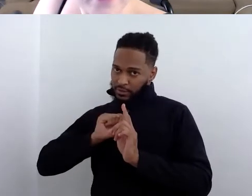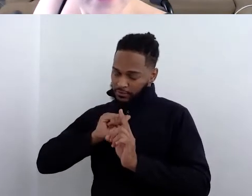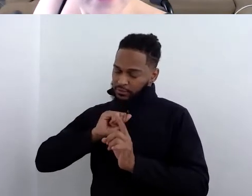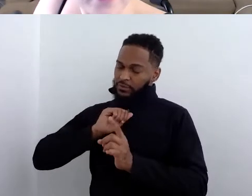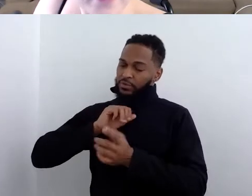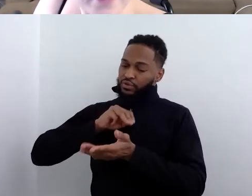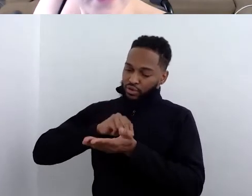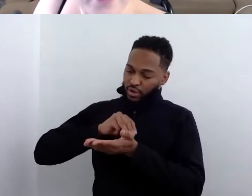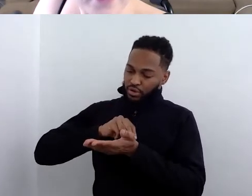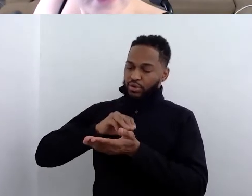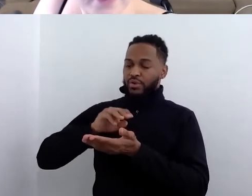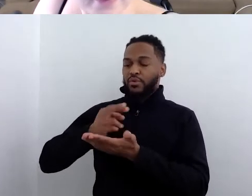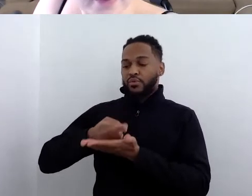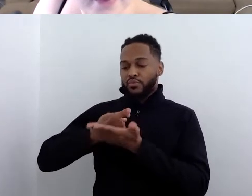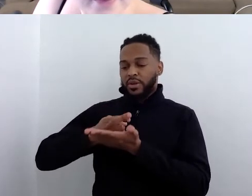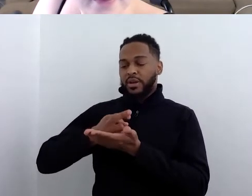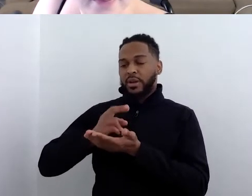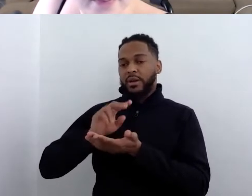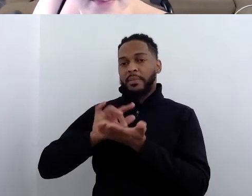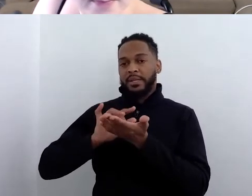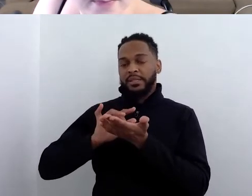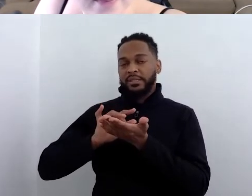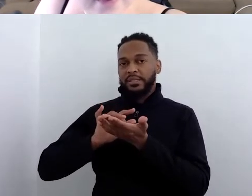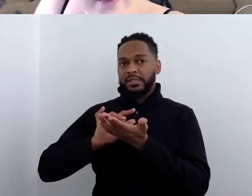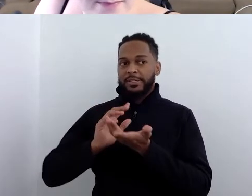finding new ways to deliver care. I think